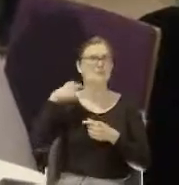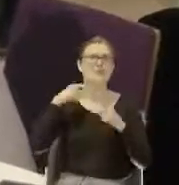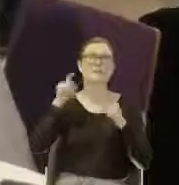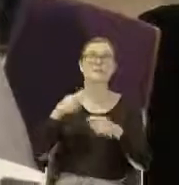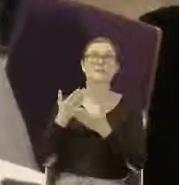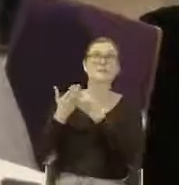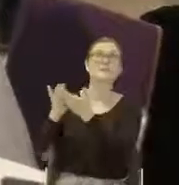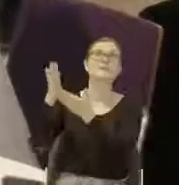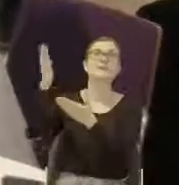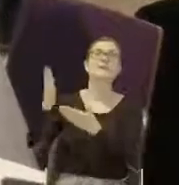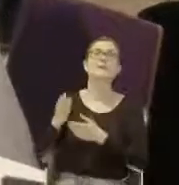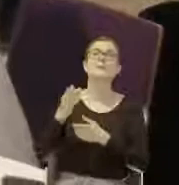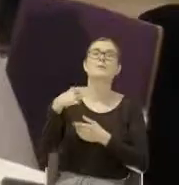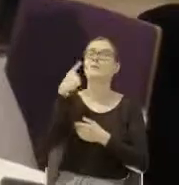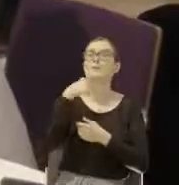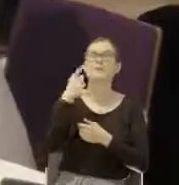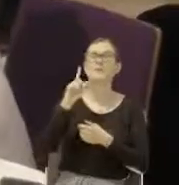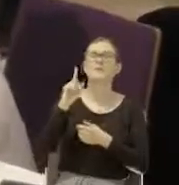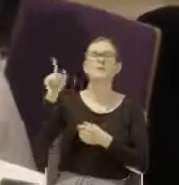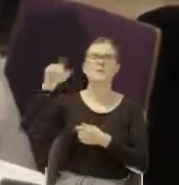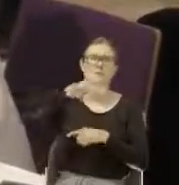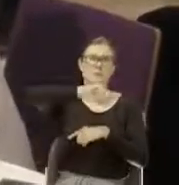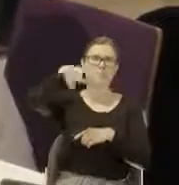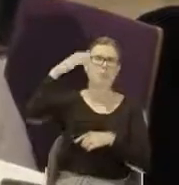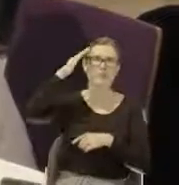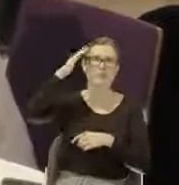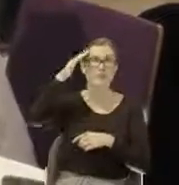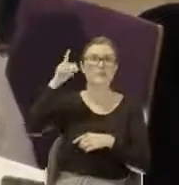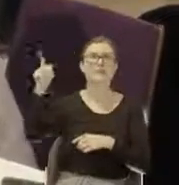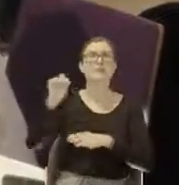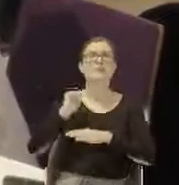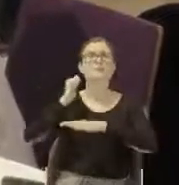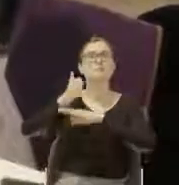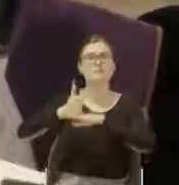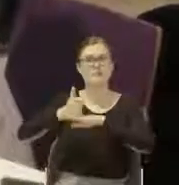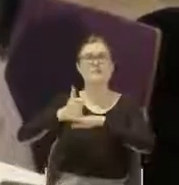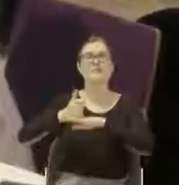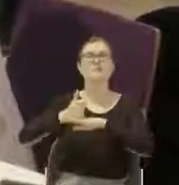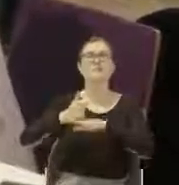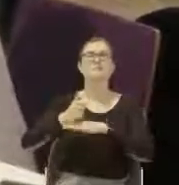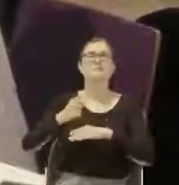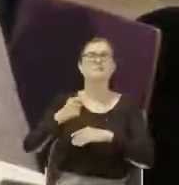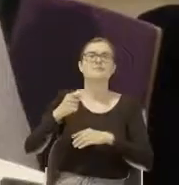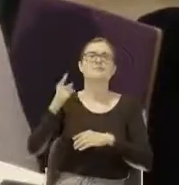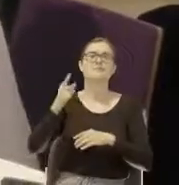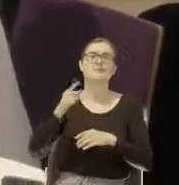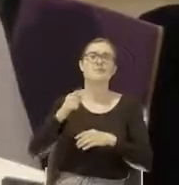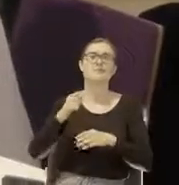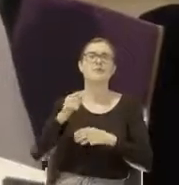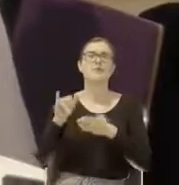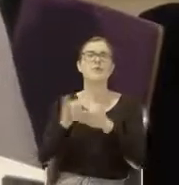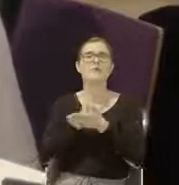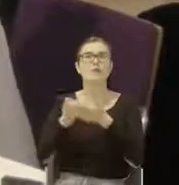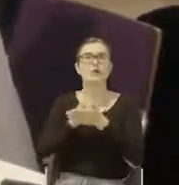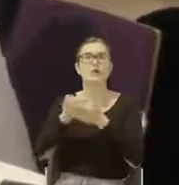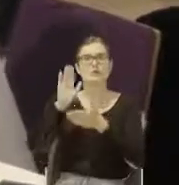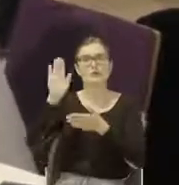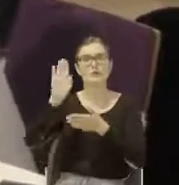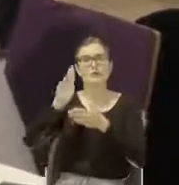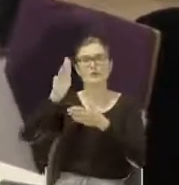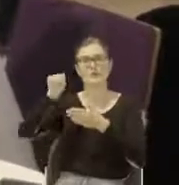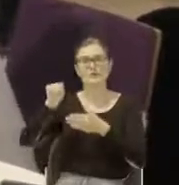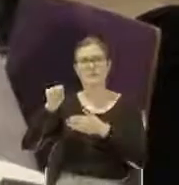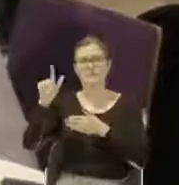in New York, and he has been in the new trenches of creating these new spaces for consolidating and structuring